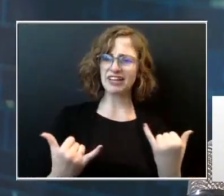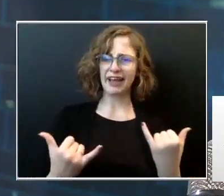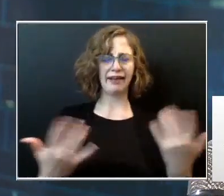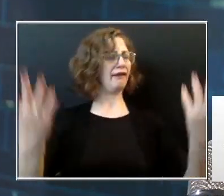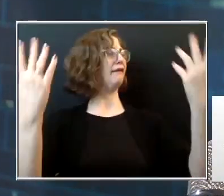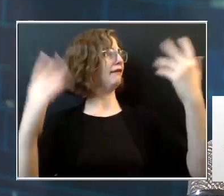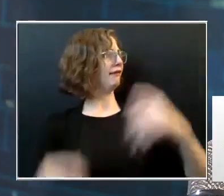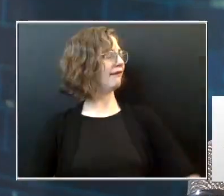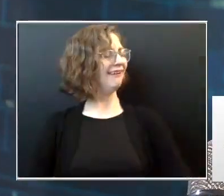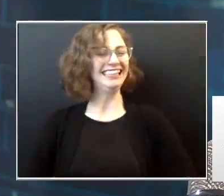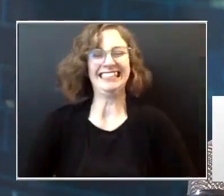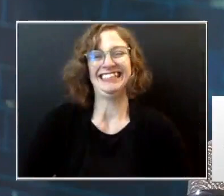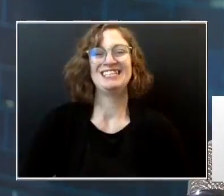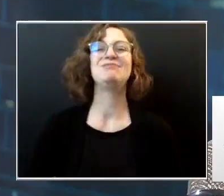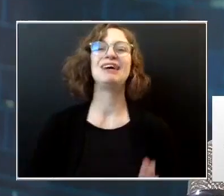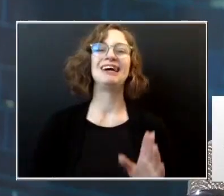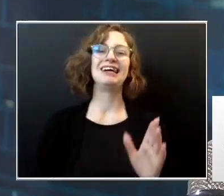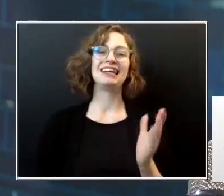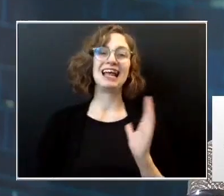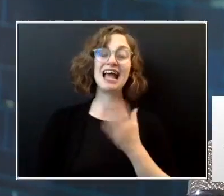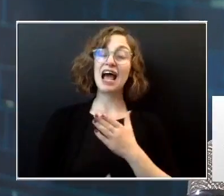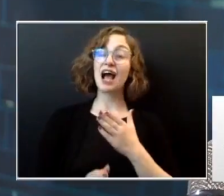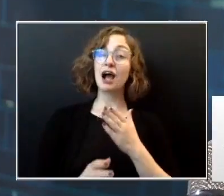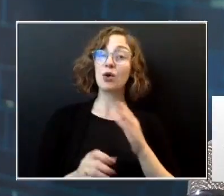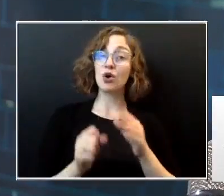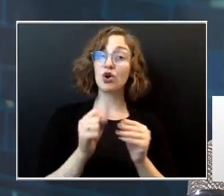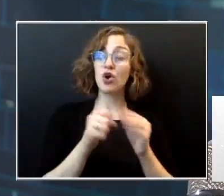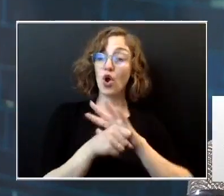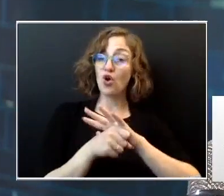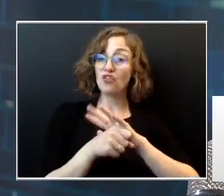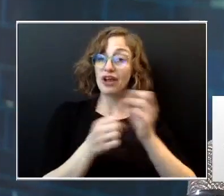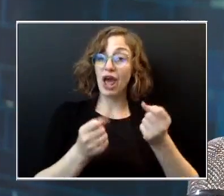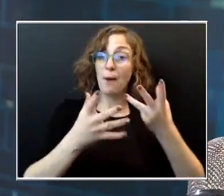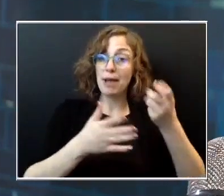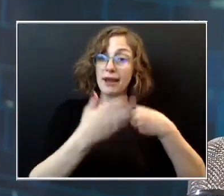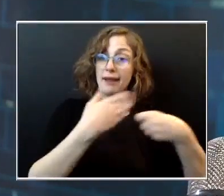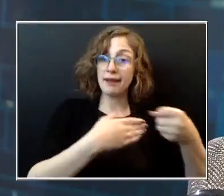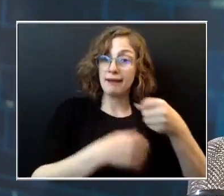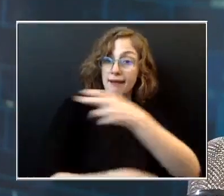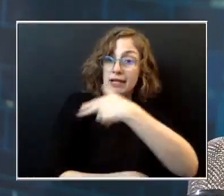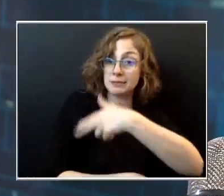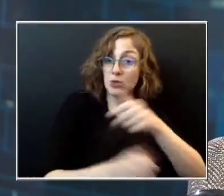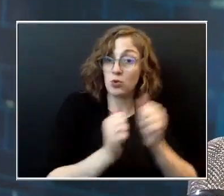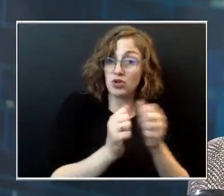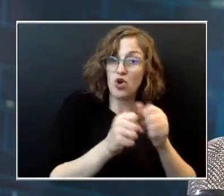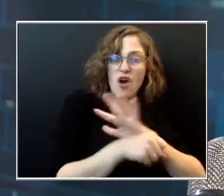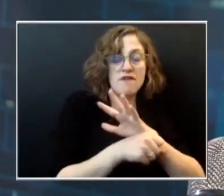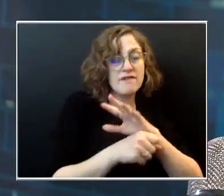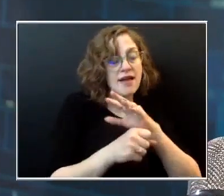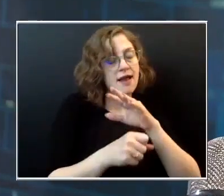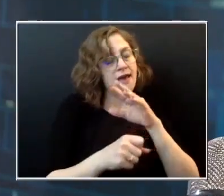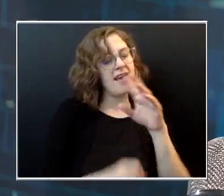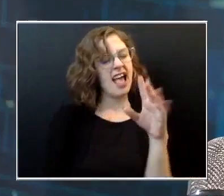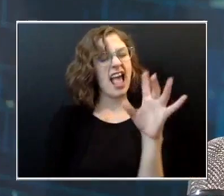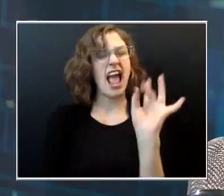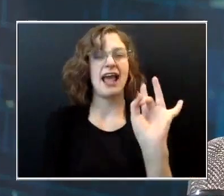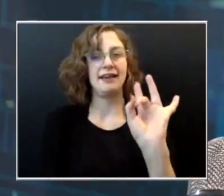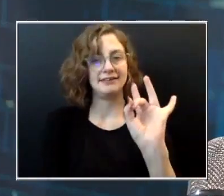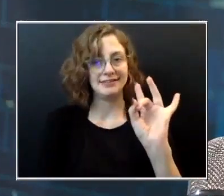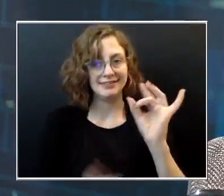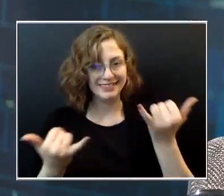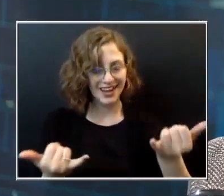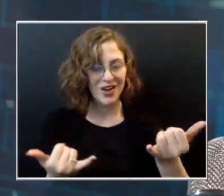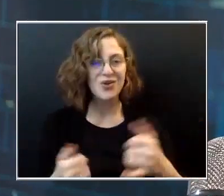this week. Only 8 active inpatients. And actually, the influenza numbers are down. RSV is down.